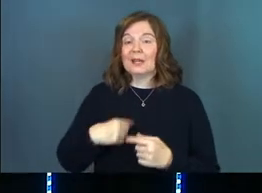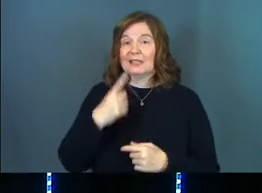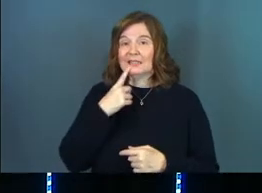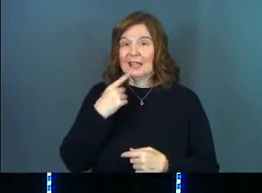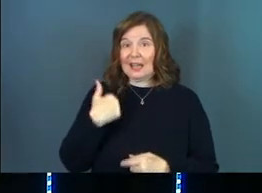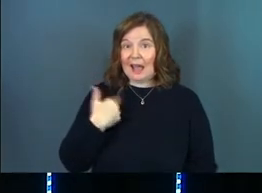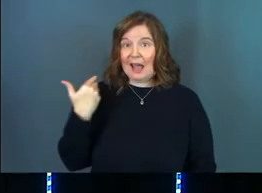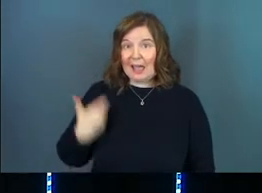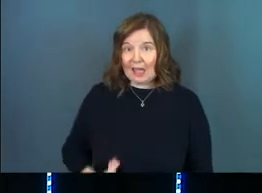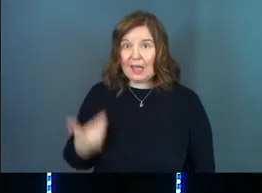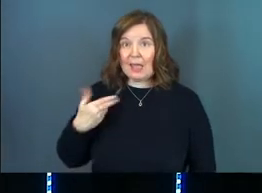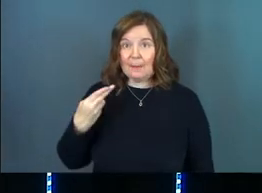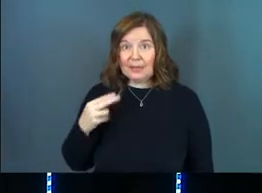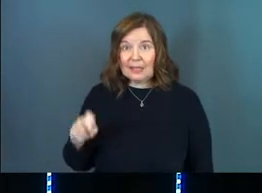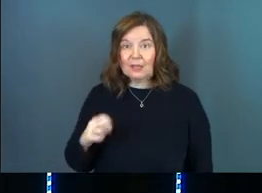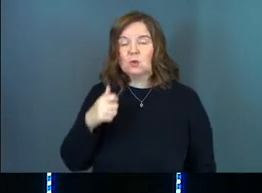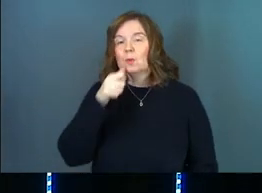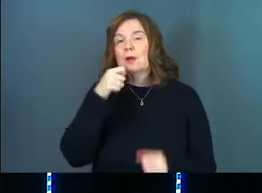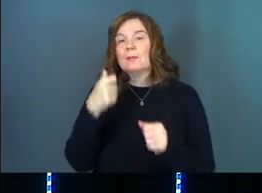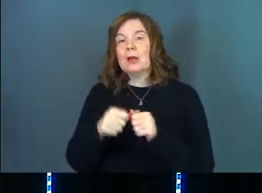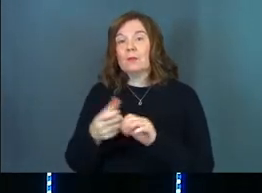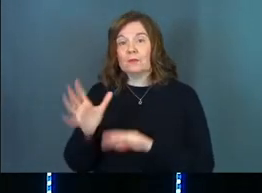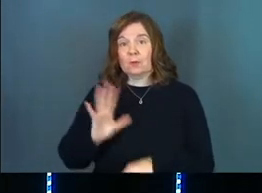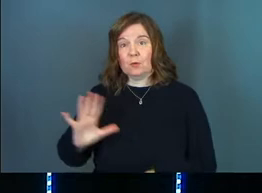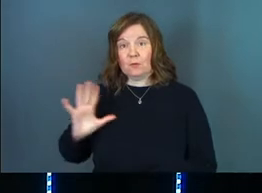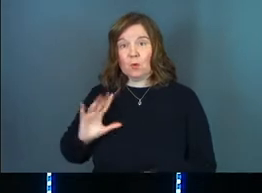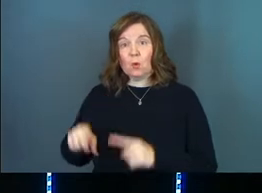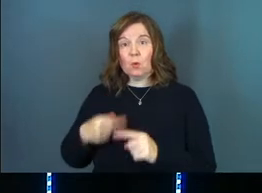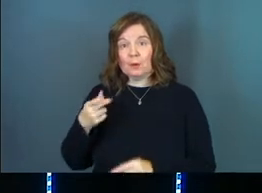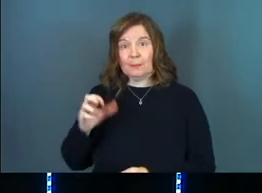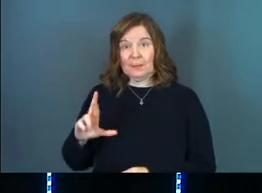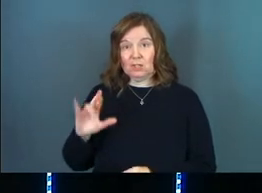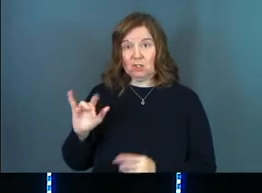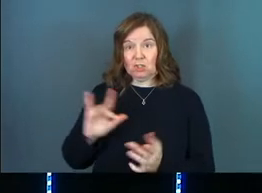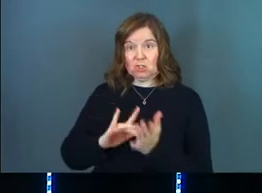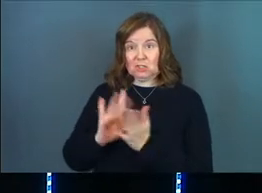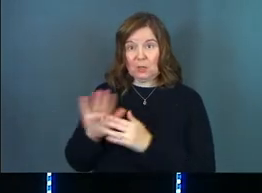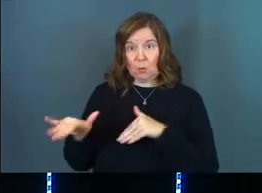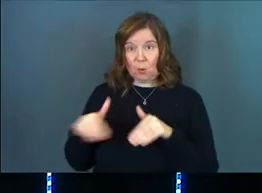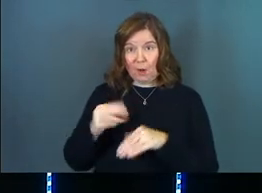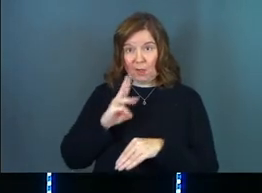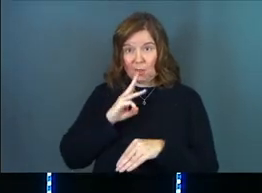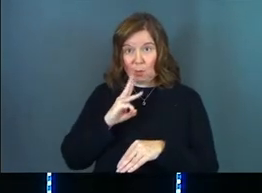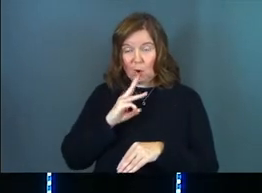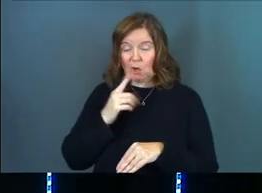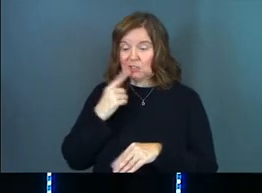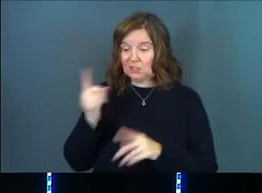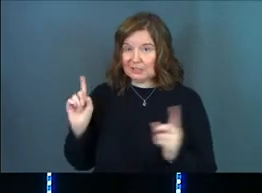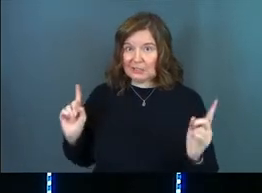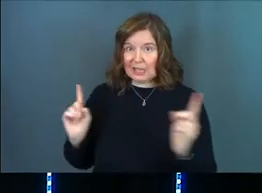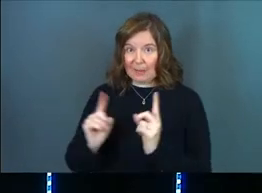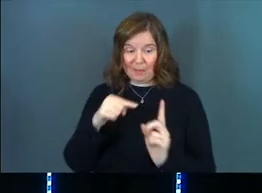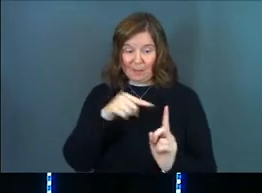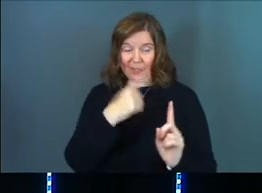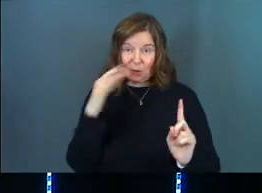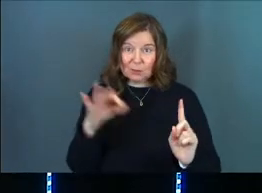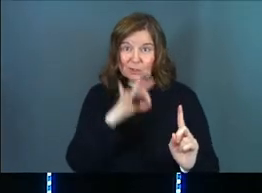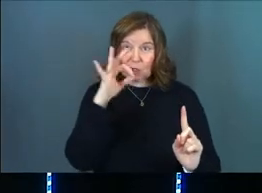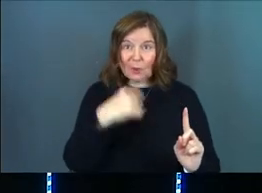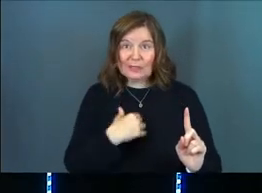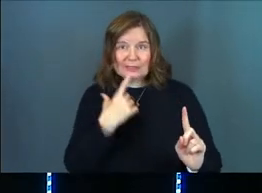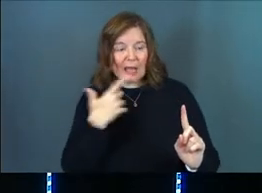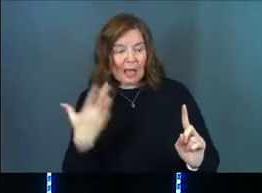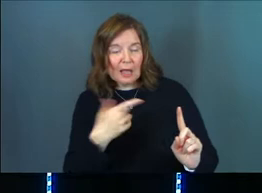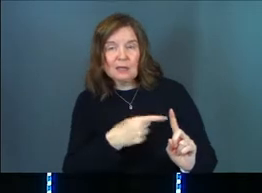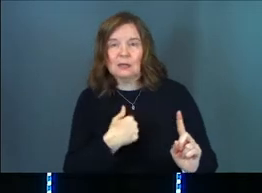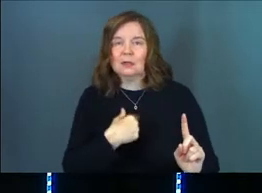says, I am he, you guys might remember from before when Peter and Jesus were walking on the water and Jesus came up and they thought he was a ghost. And what does